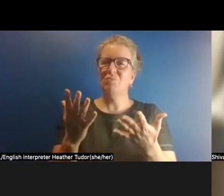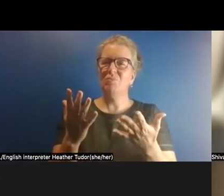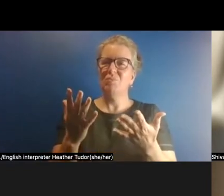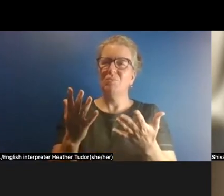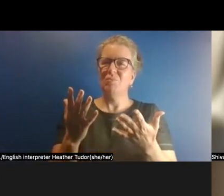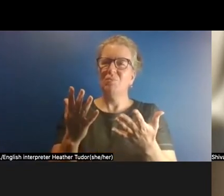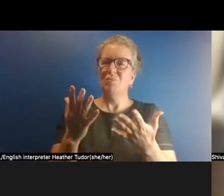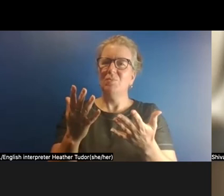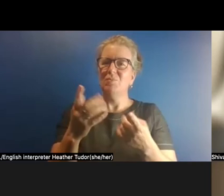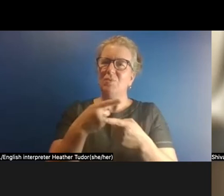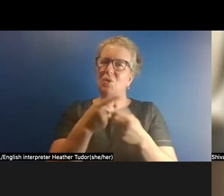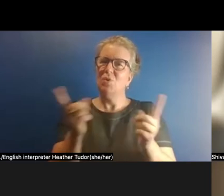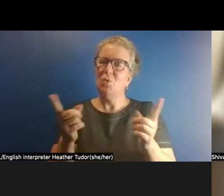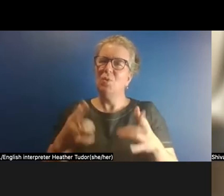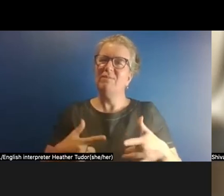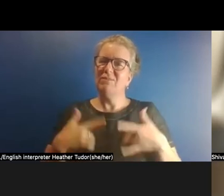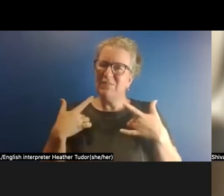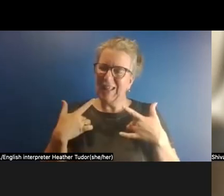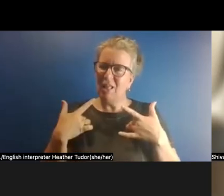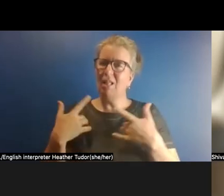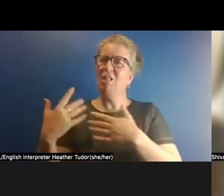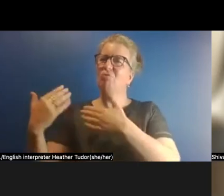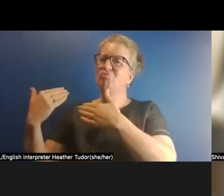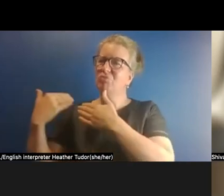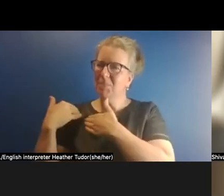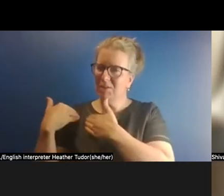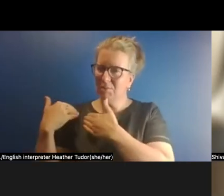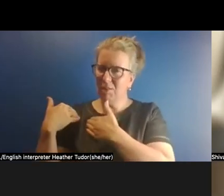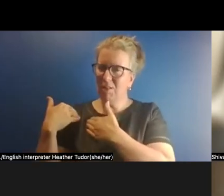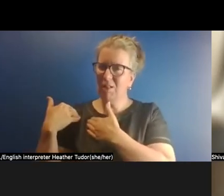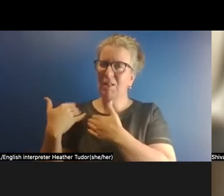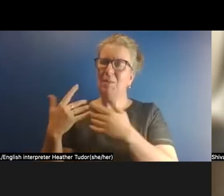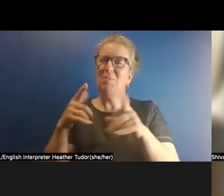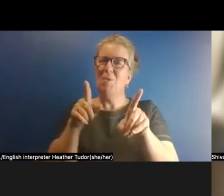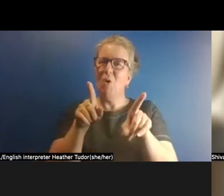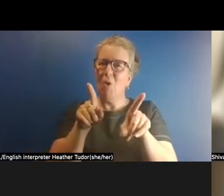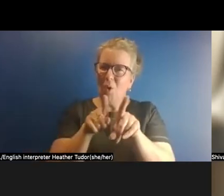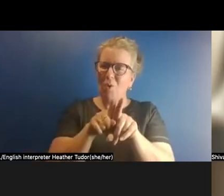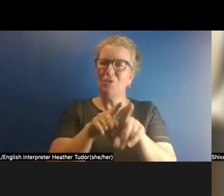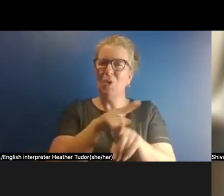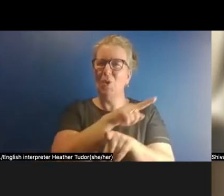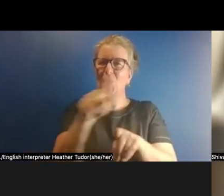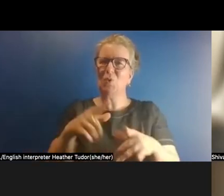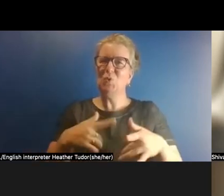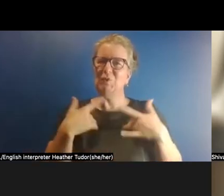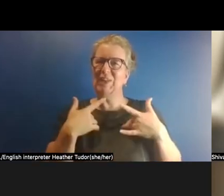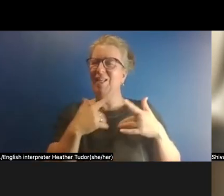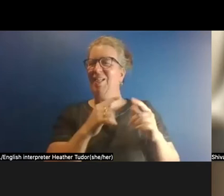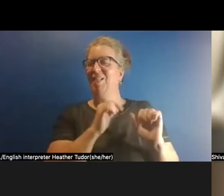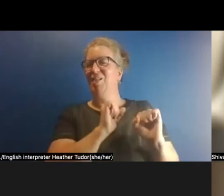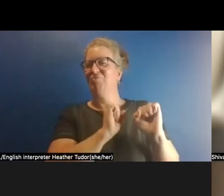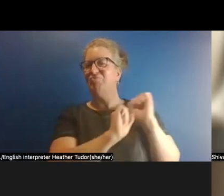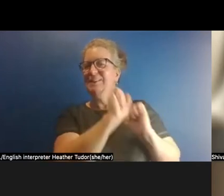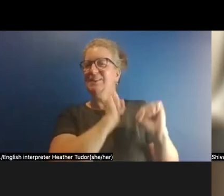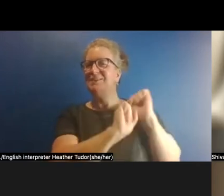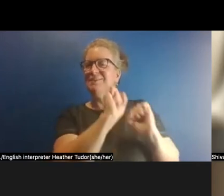that into your practice, but yet also feeling some resistance towards it. Can